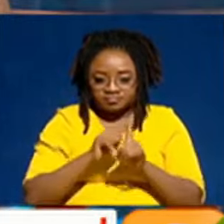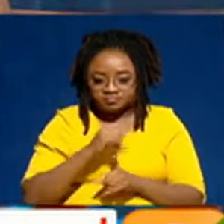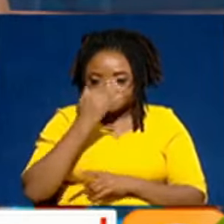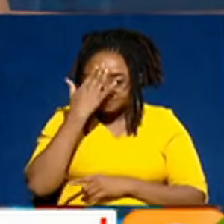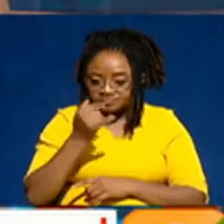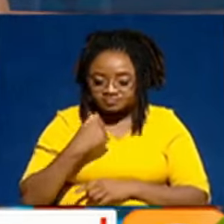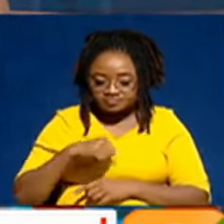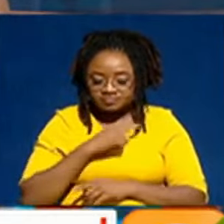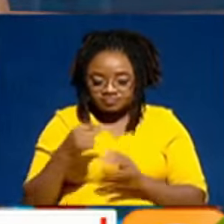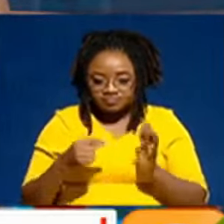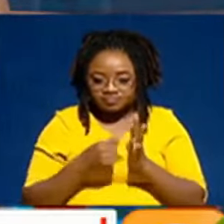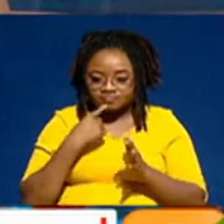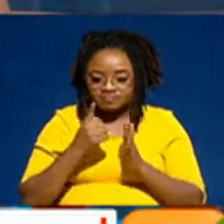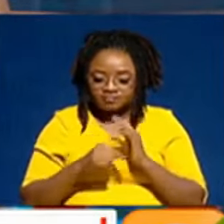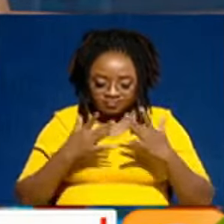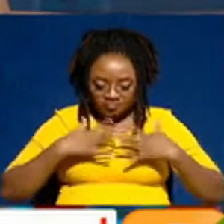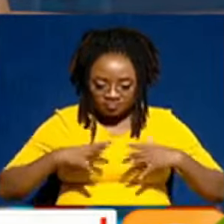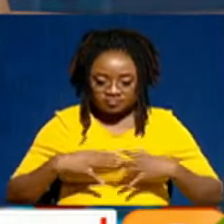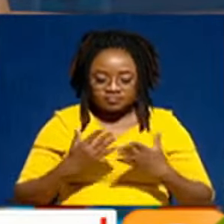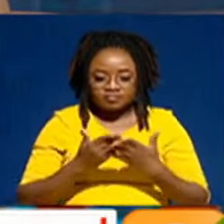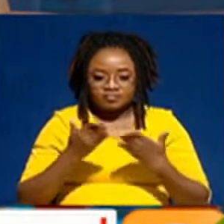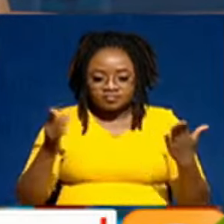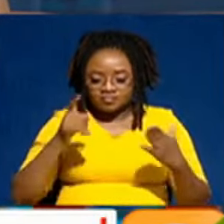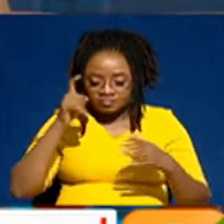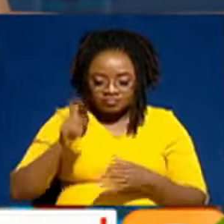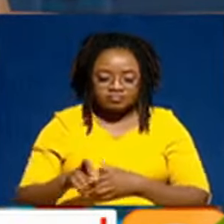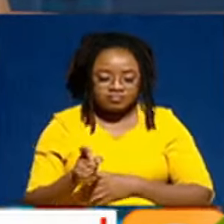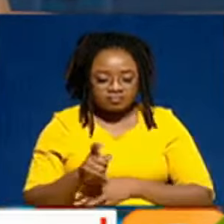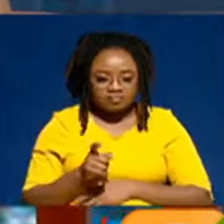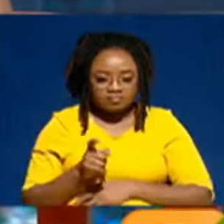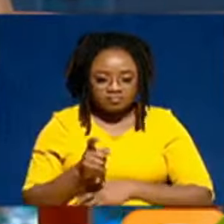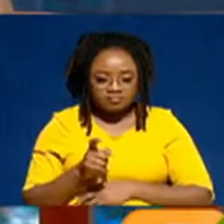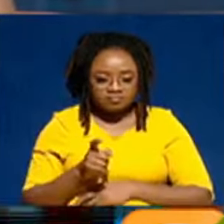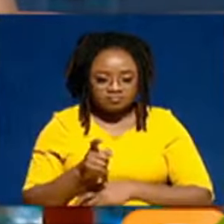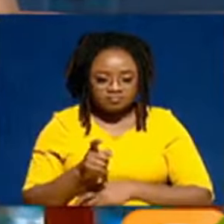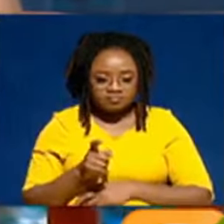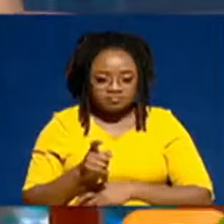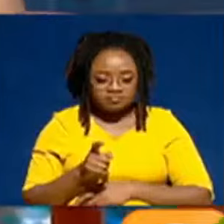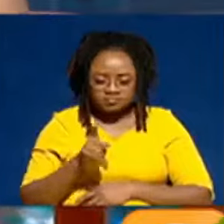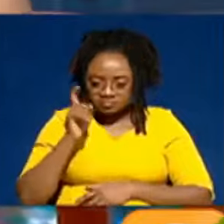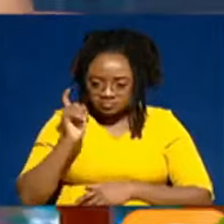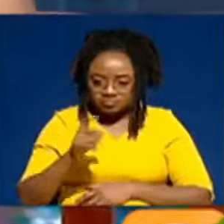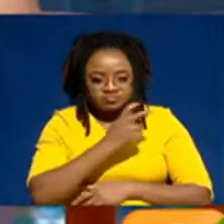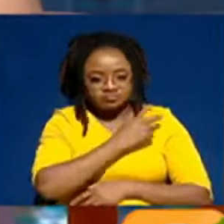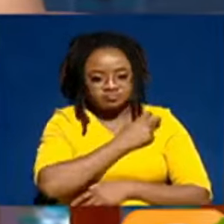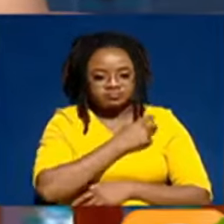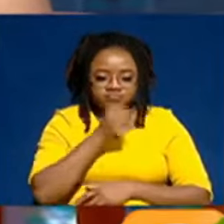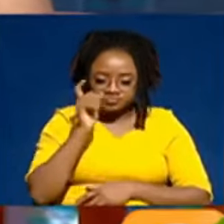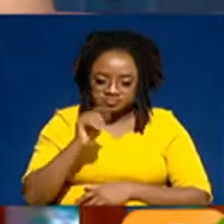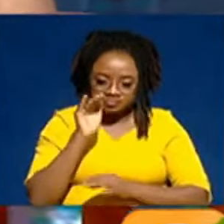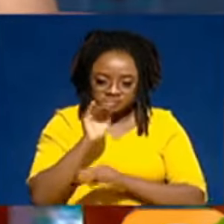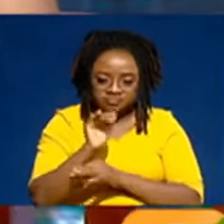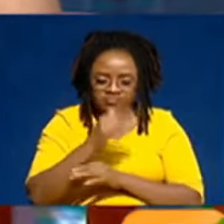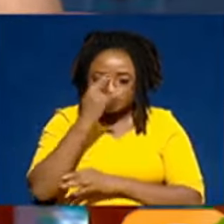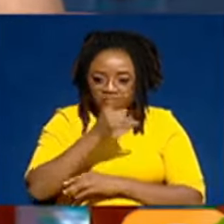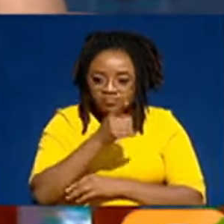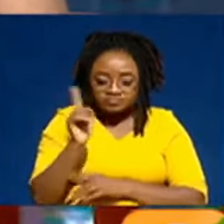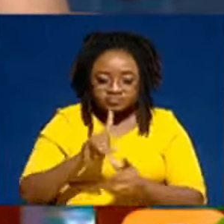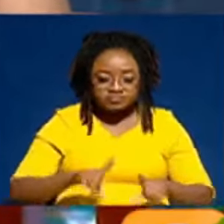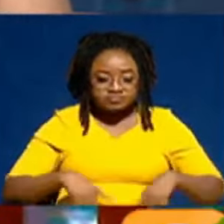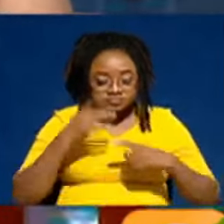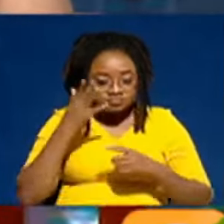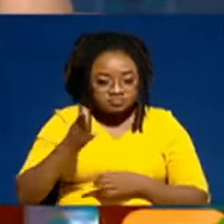saying that people in those areas must be consulted, because they are the ones who are living there.